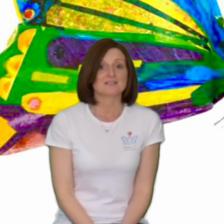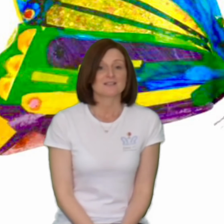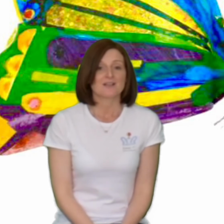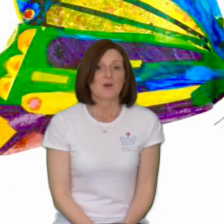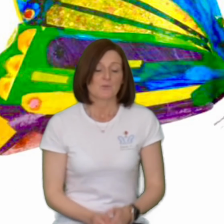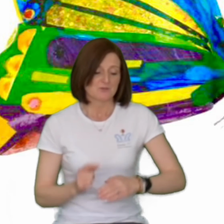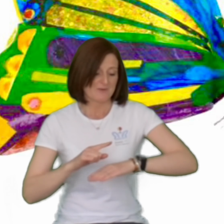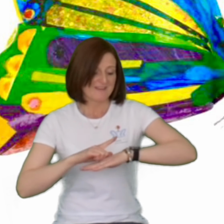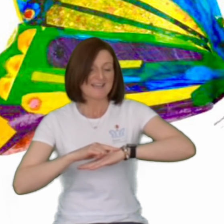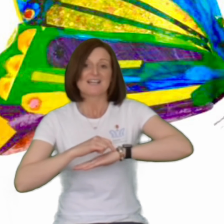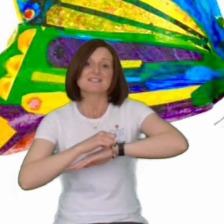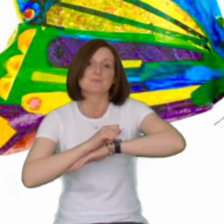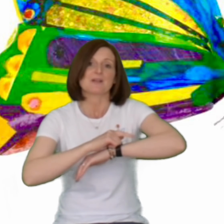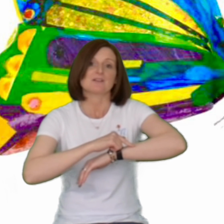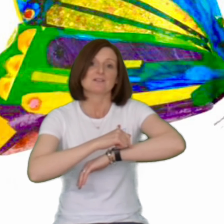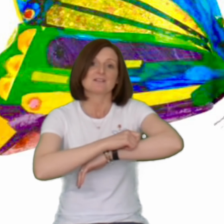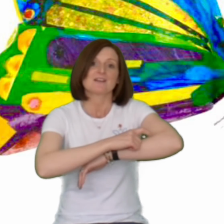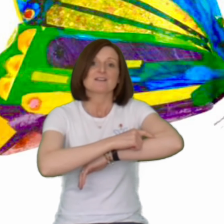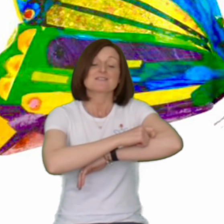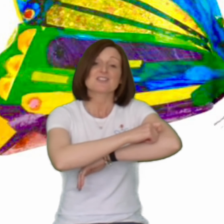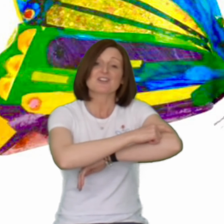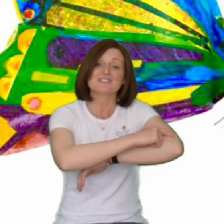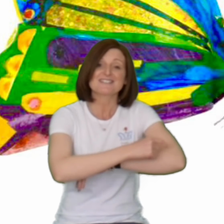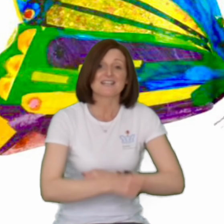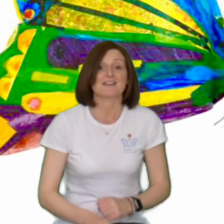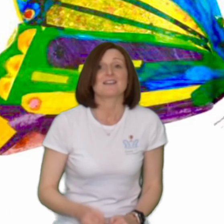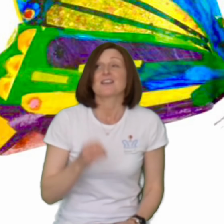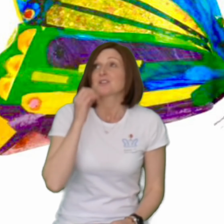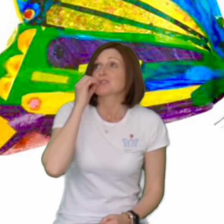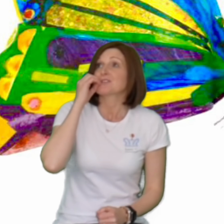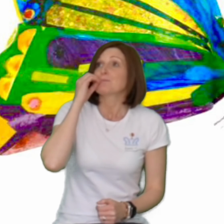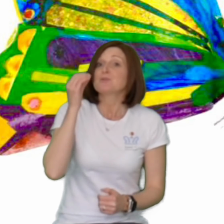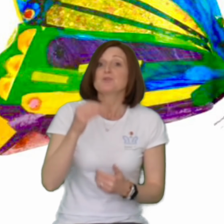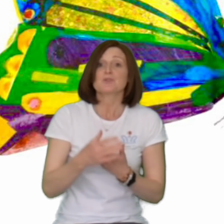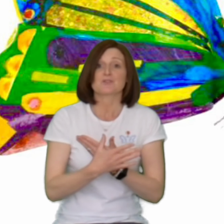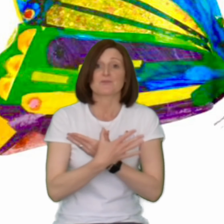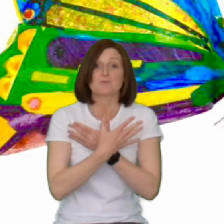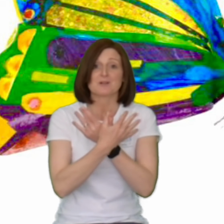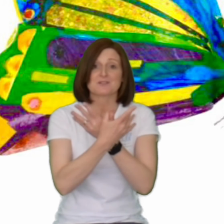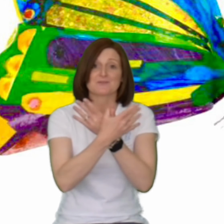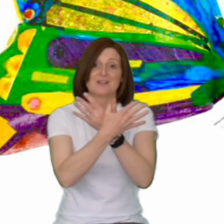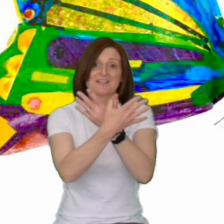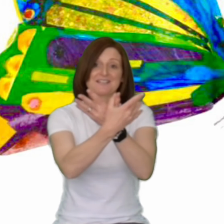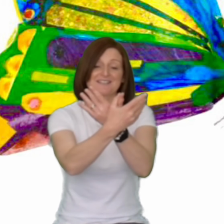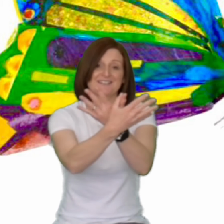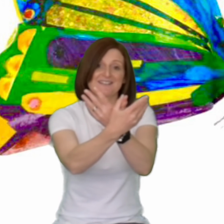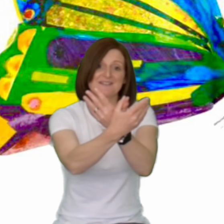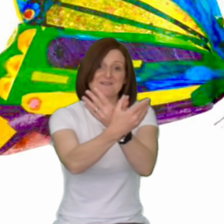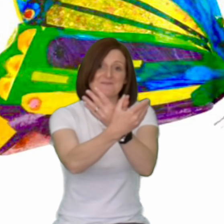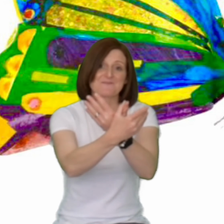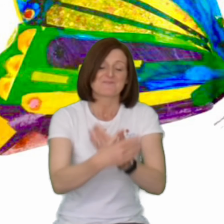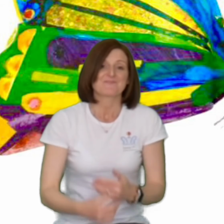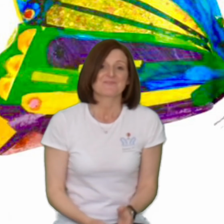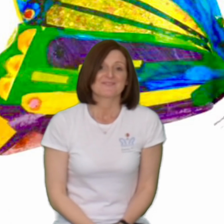part was when the caterpillar turned in to the beautiful butterfly.